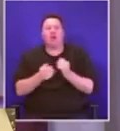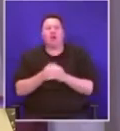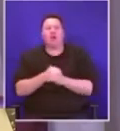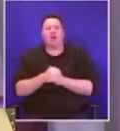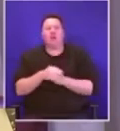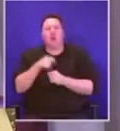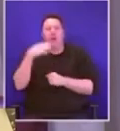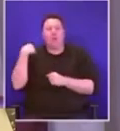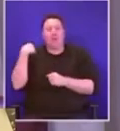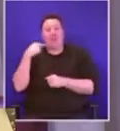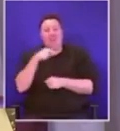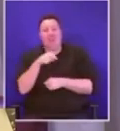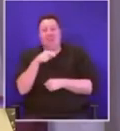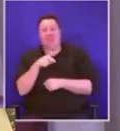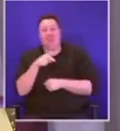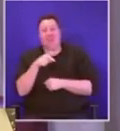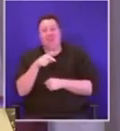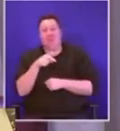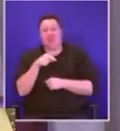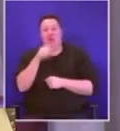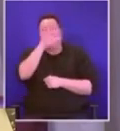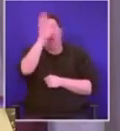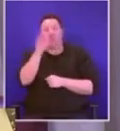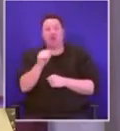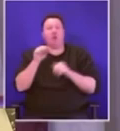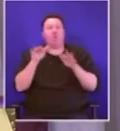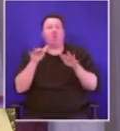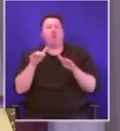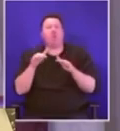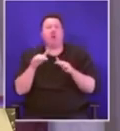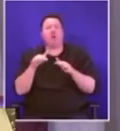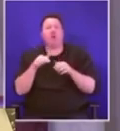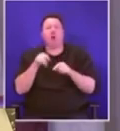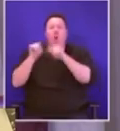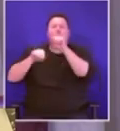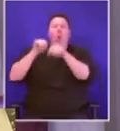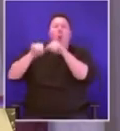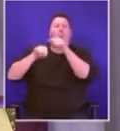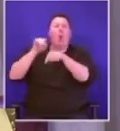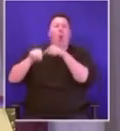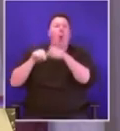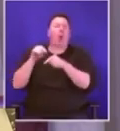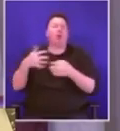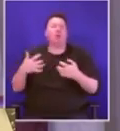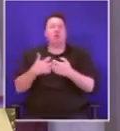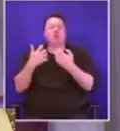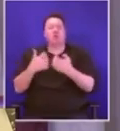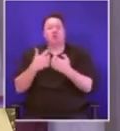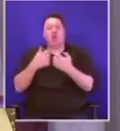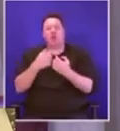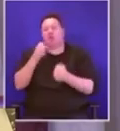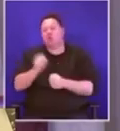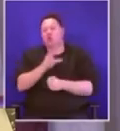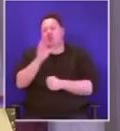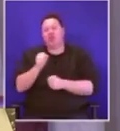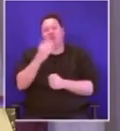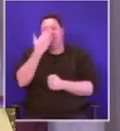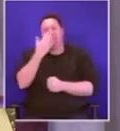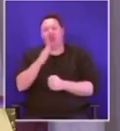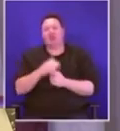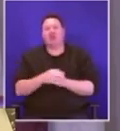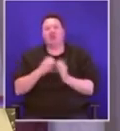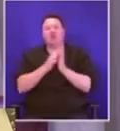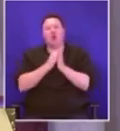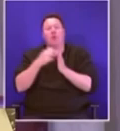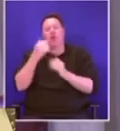this minister, African nationals are being scapegoated for the challenges faced by South Africa, such as